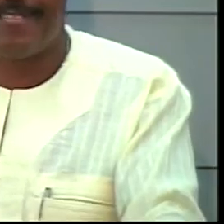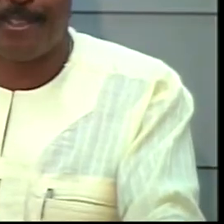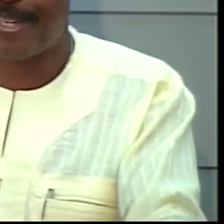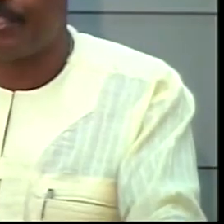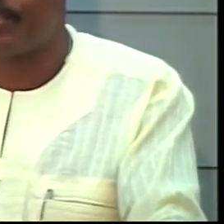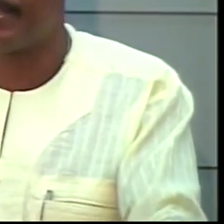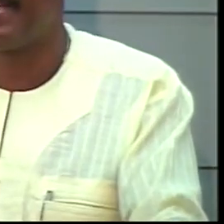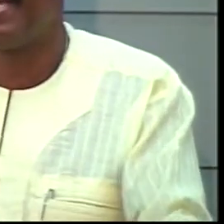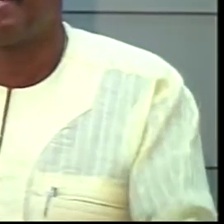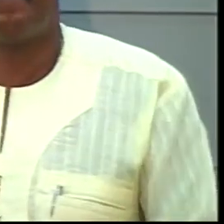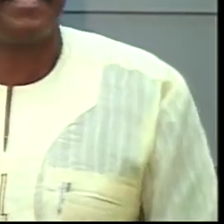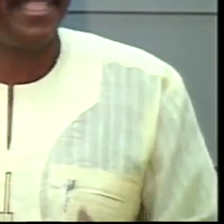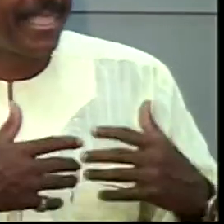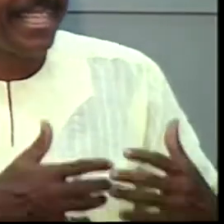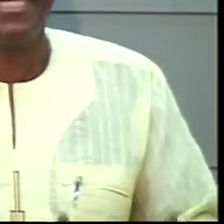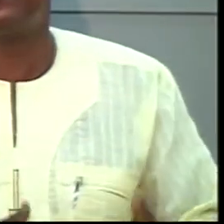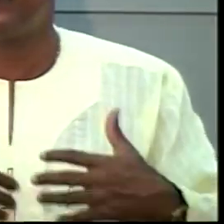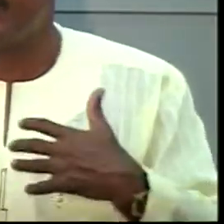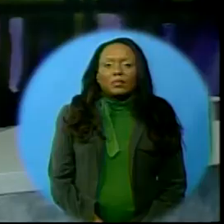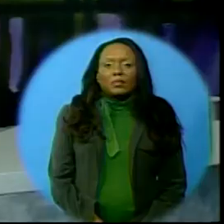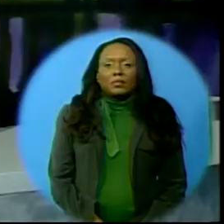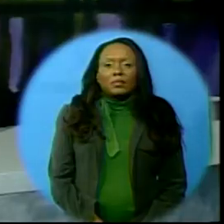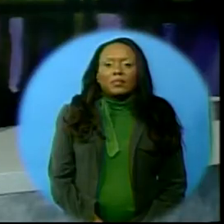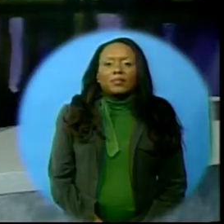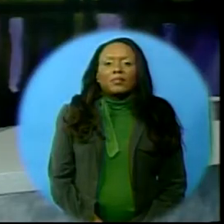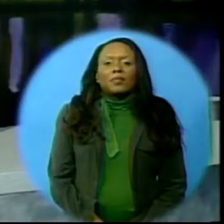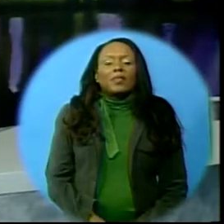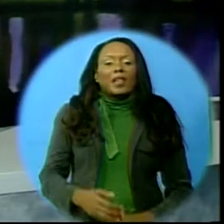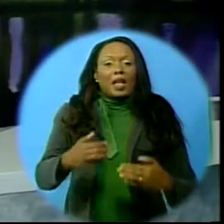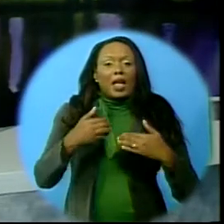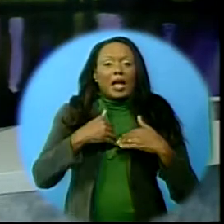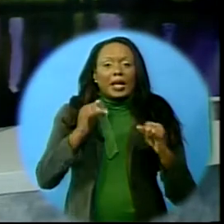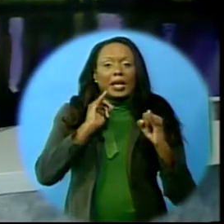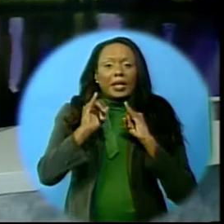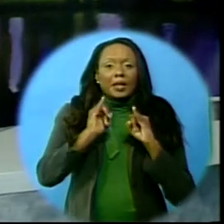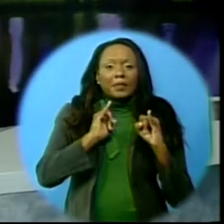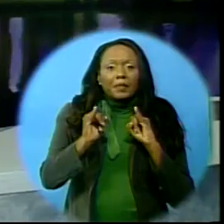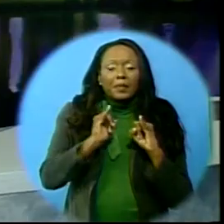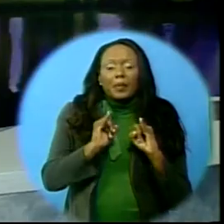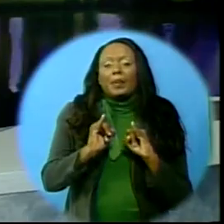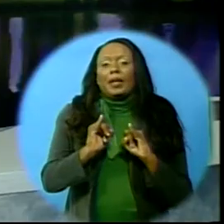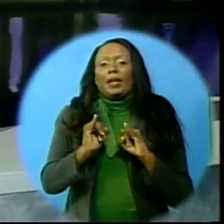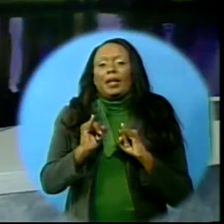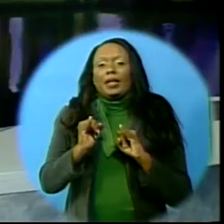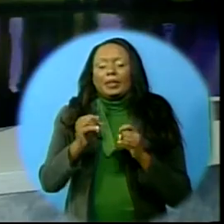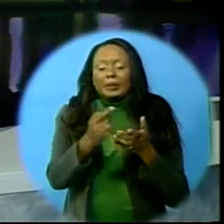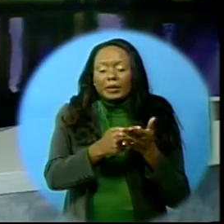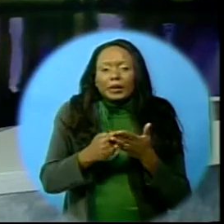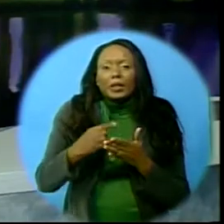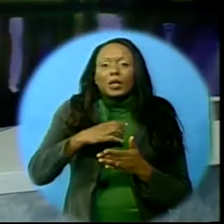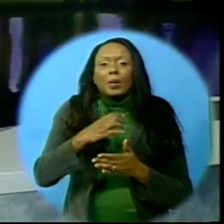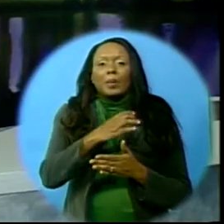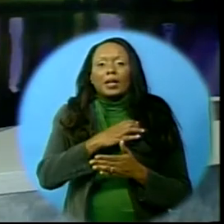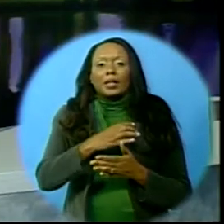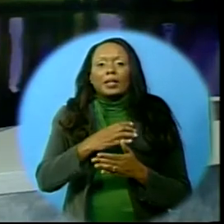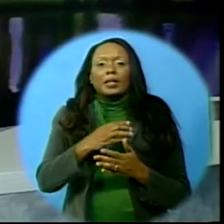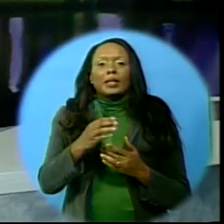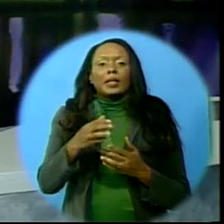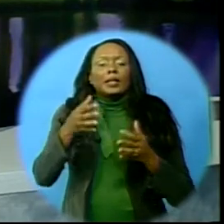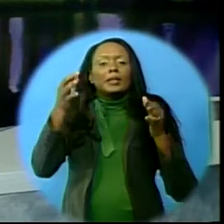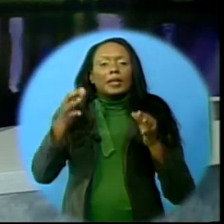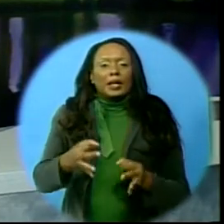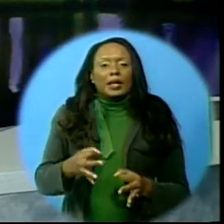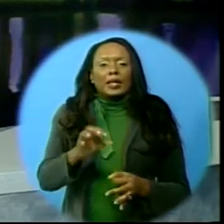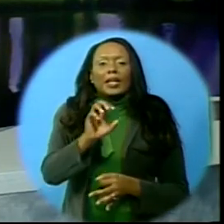be interviewed. As a result of the interview and subsequent discussions, the committee arrived at a consensus on Sir Hilary as